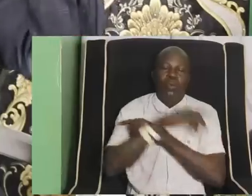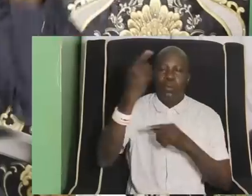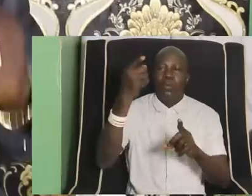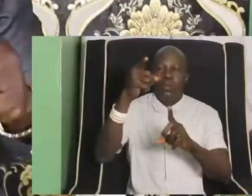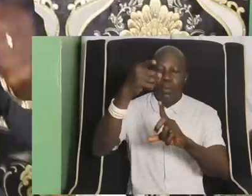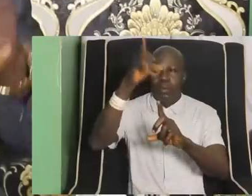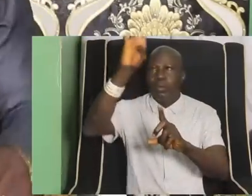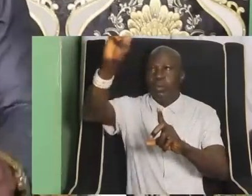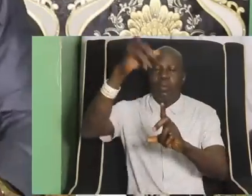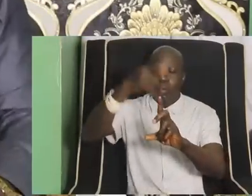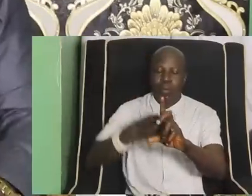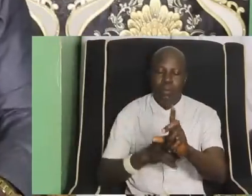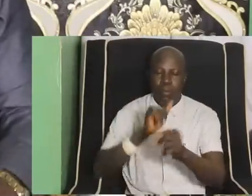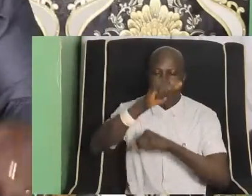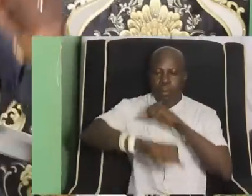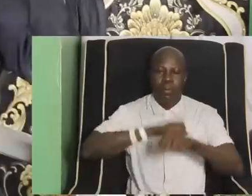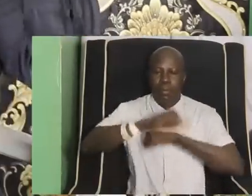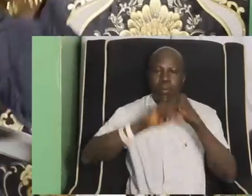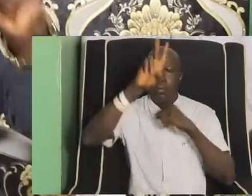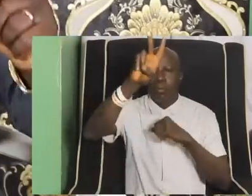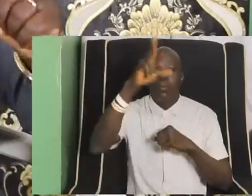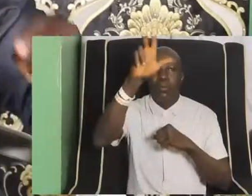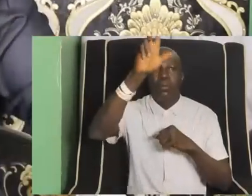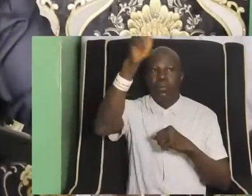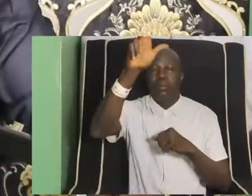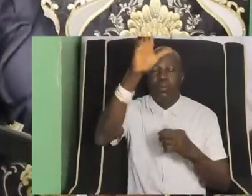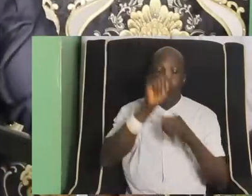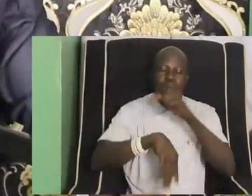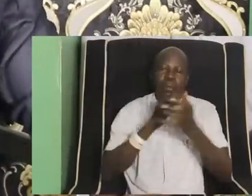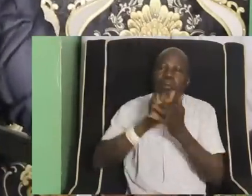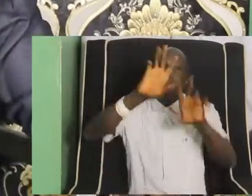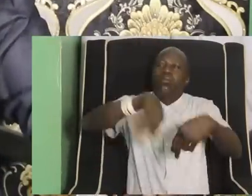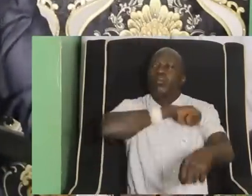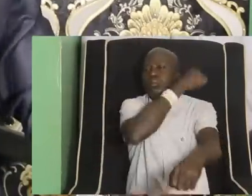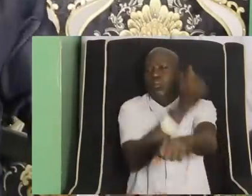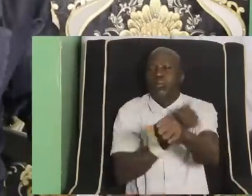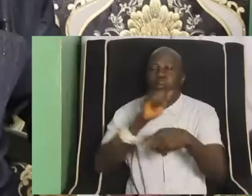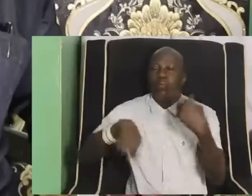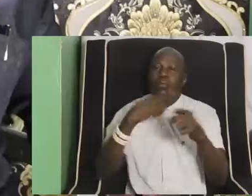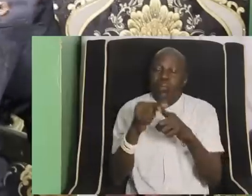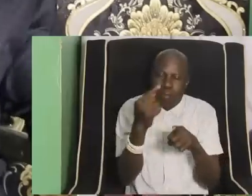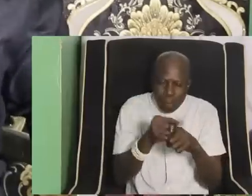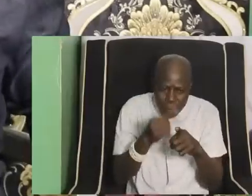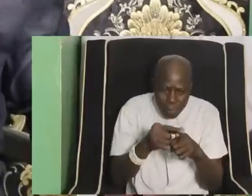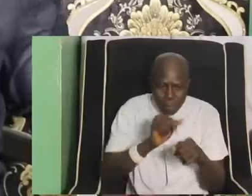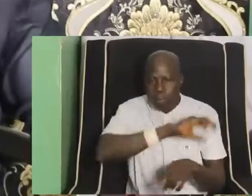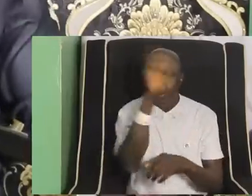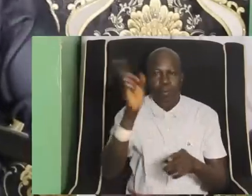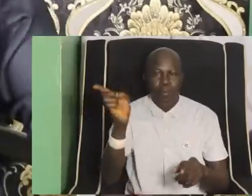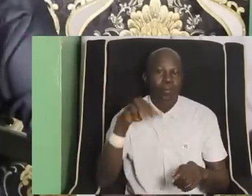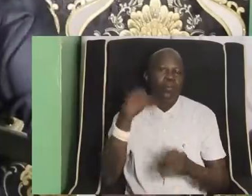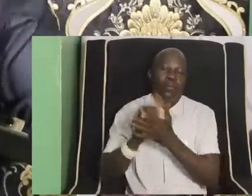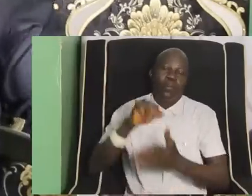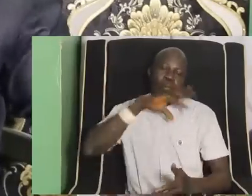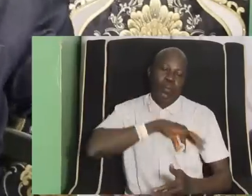odun 2023 year 2023 egbo baje mo oro yi this is the covenant of this world ni gbogbo ibi ti olo wherever